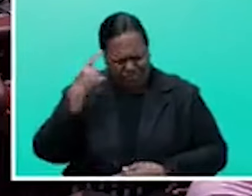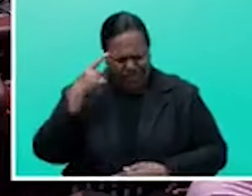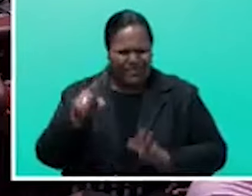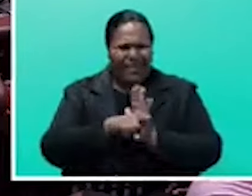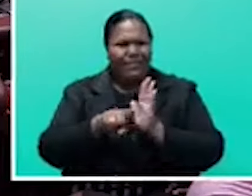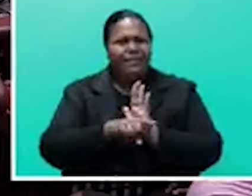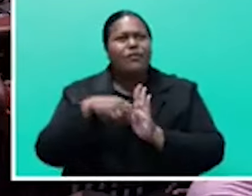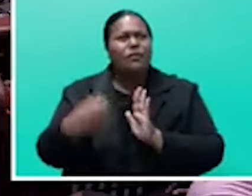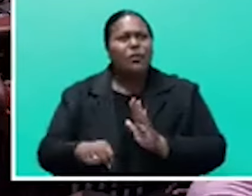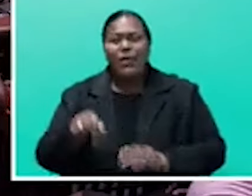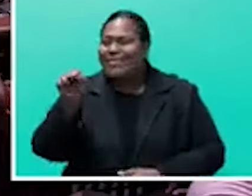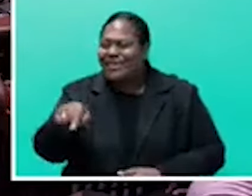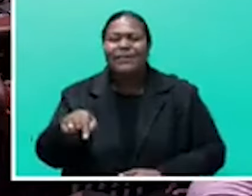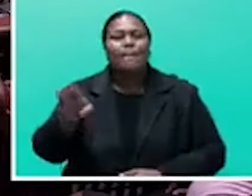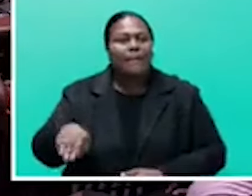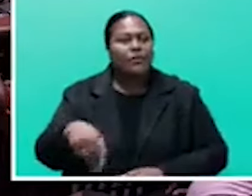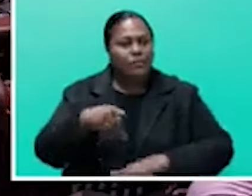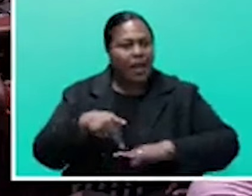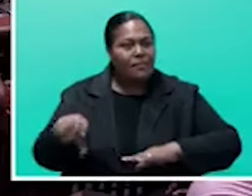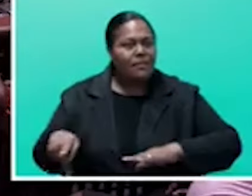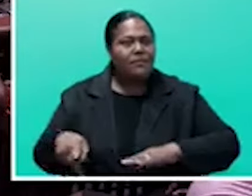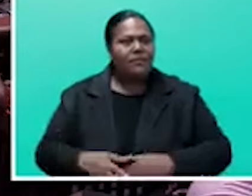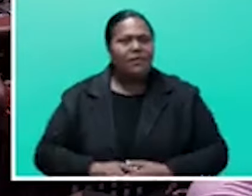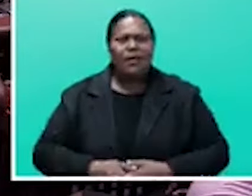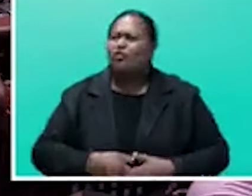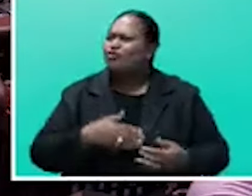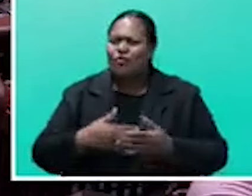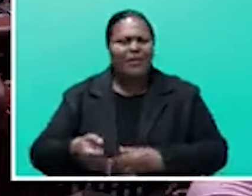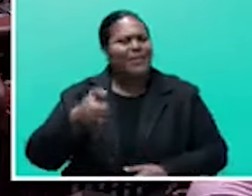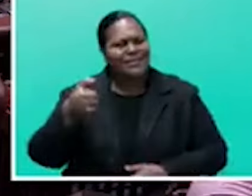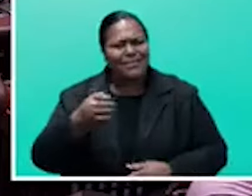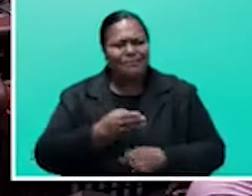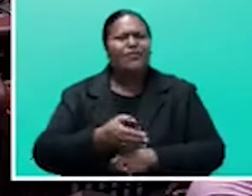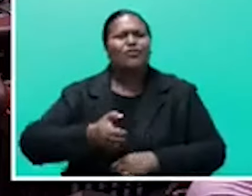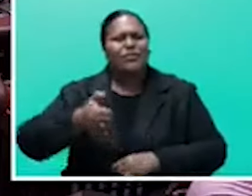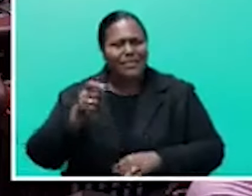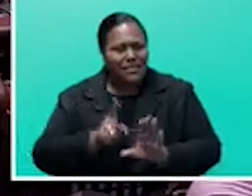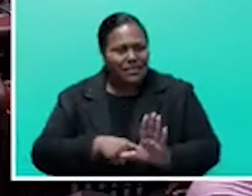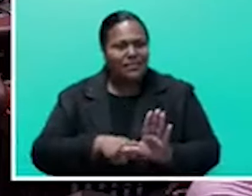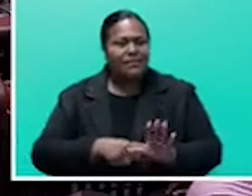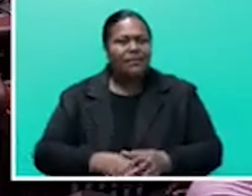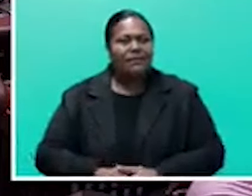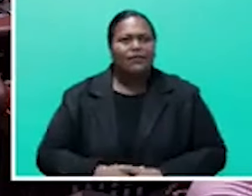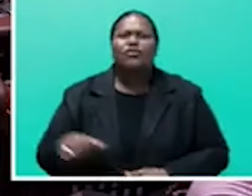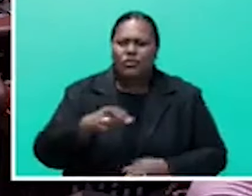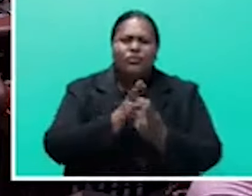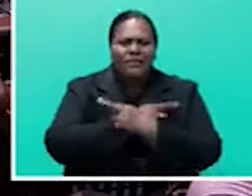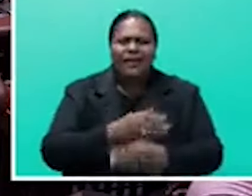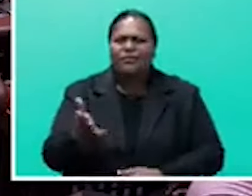These are members of Parliament who have, whether it's 6 months or 6 years, sir, be a little respectful. What is